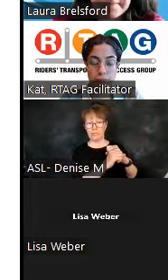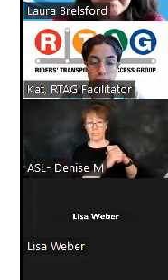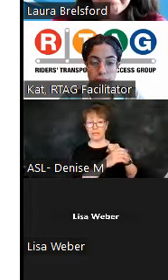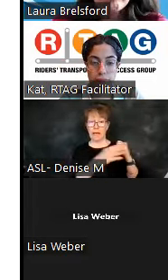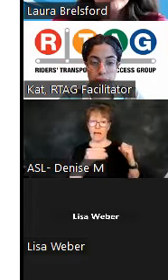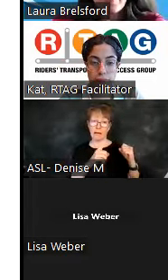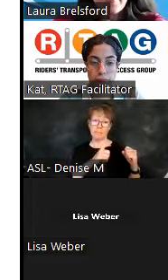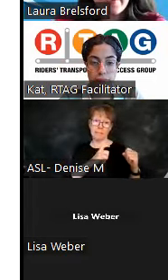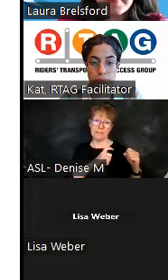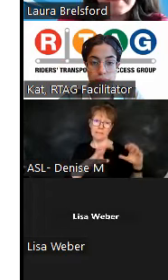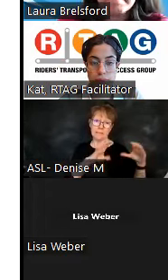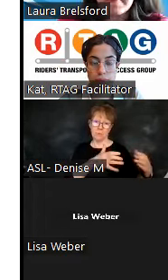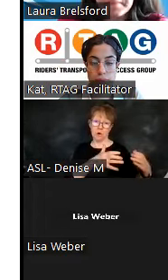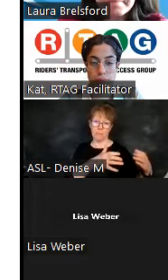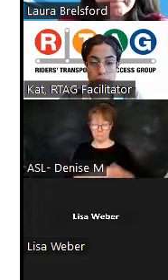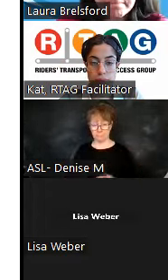department.